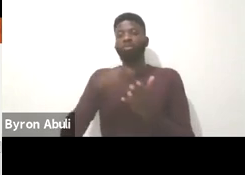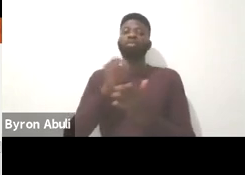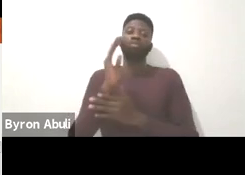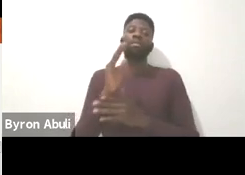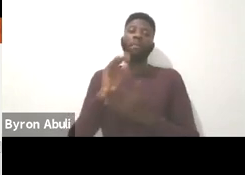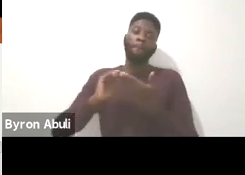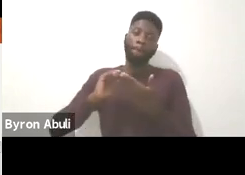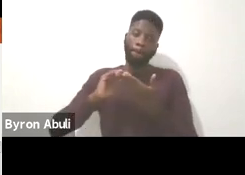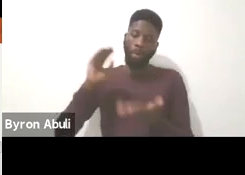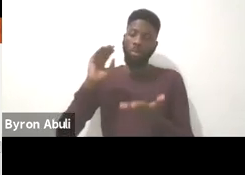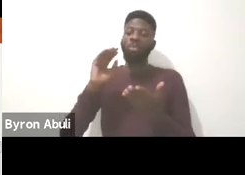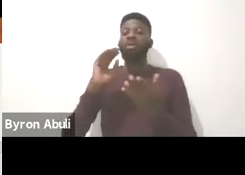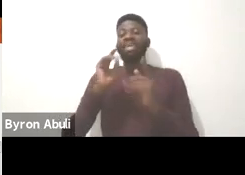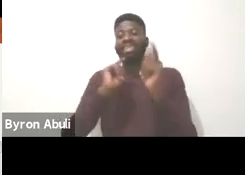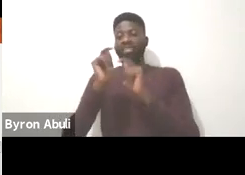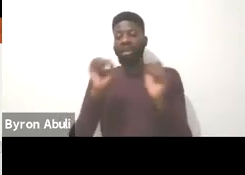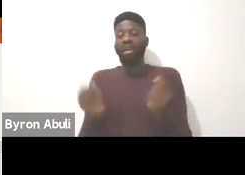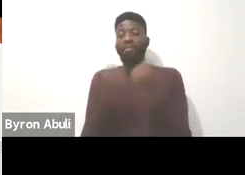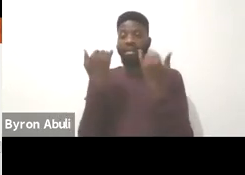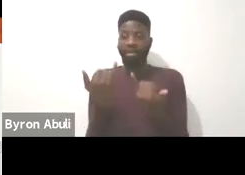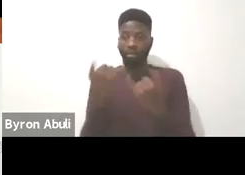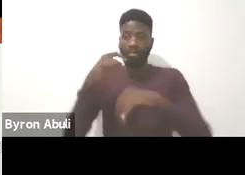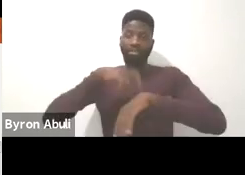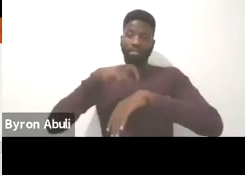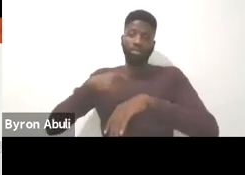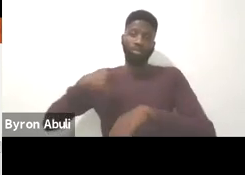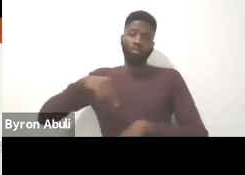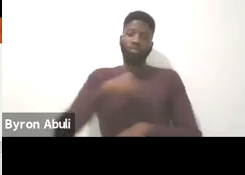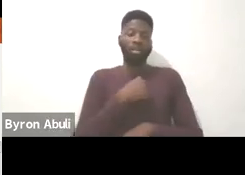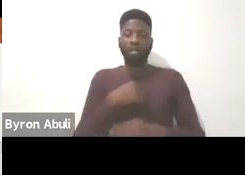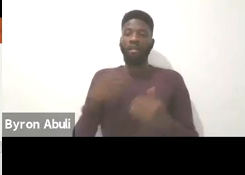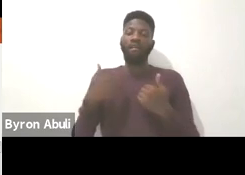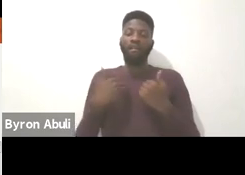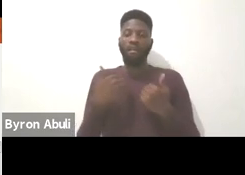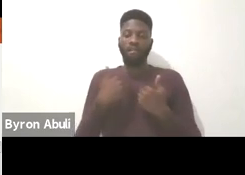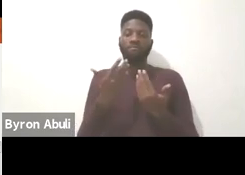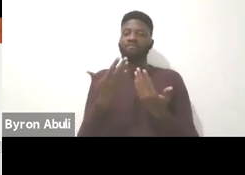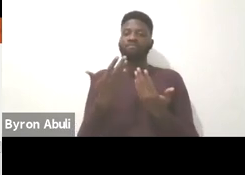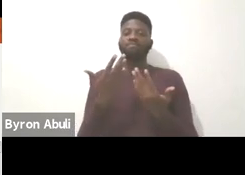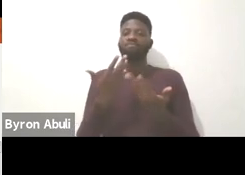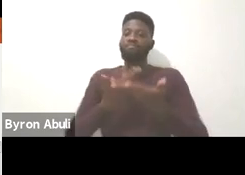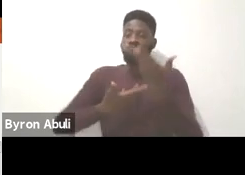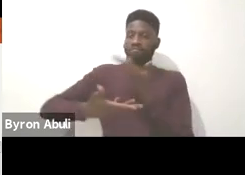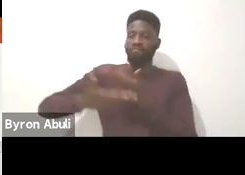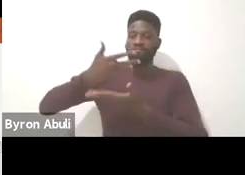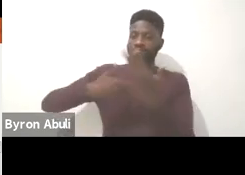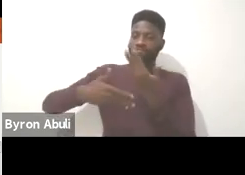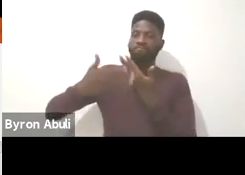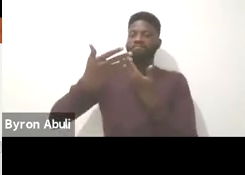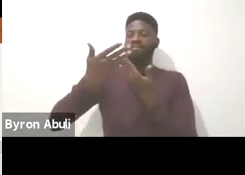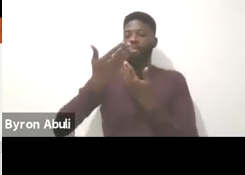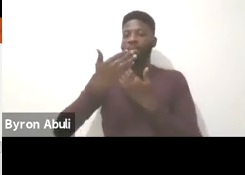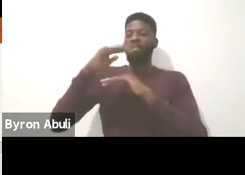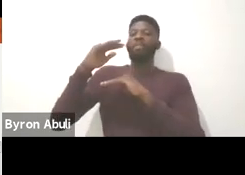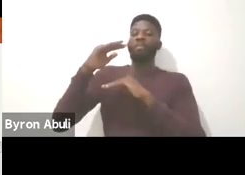common interviews, especially now that we have really limited interactions between me